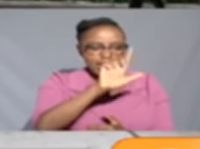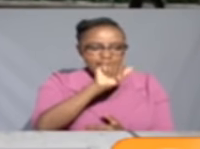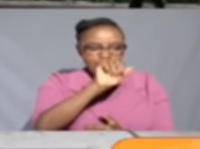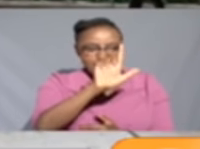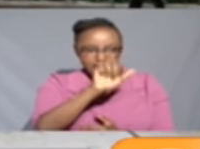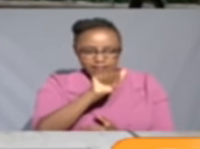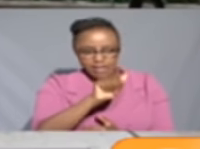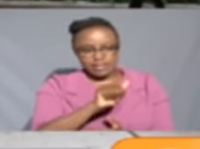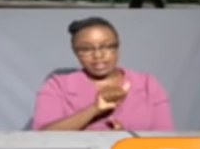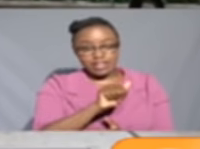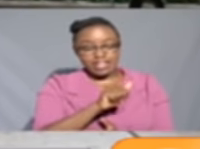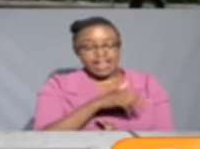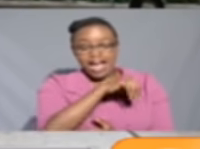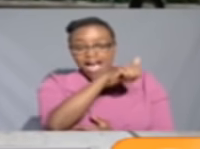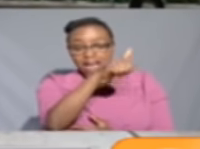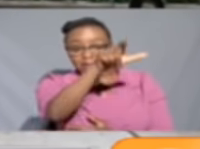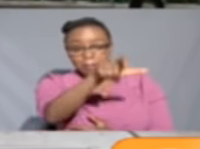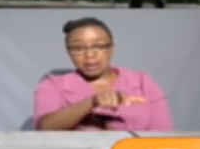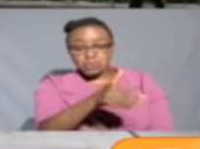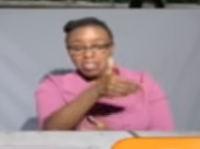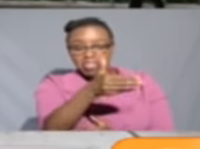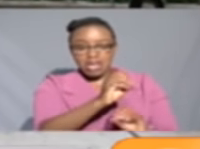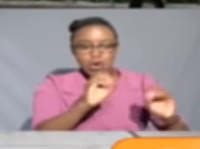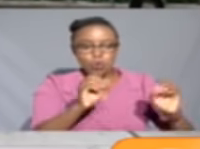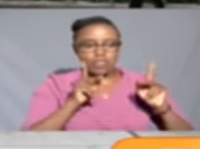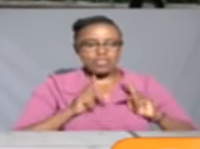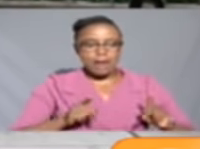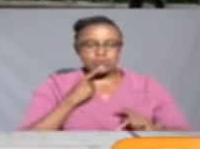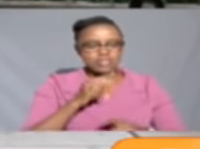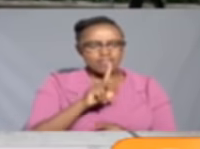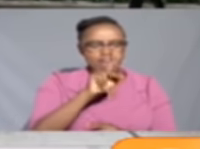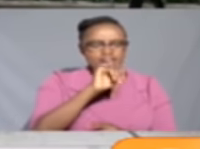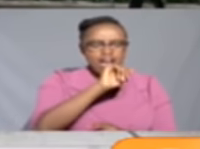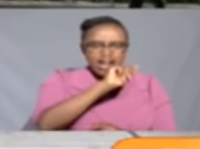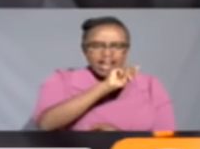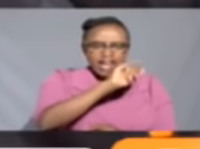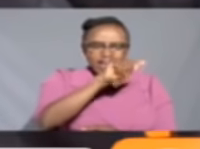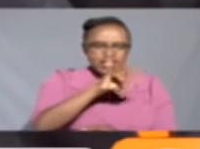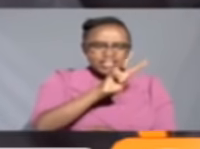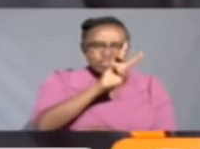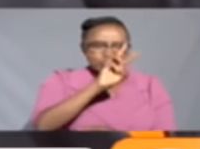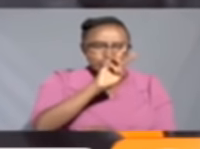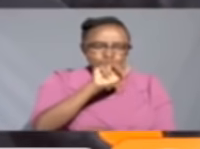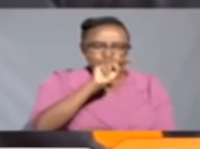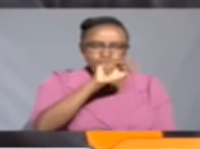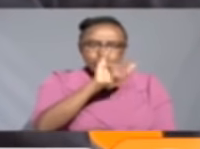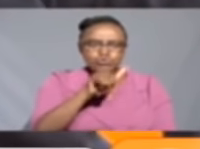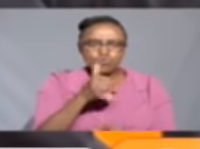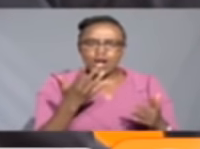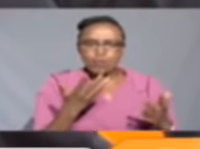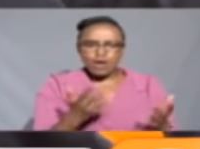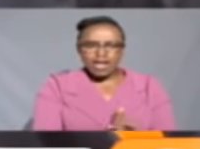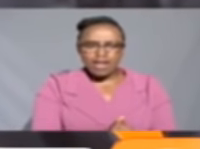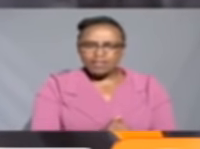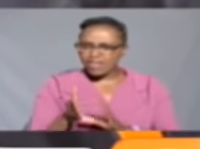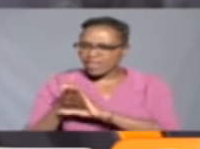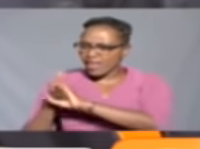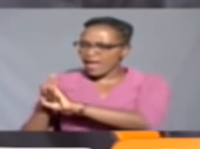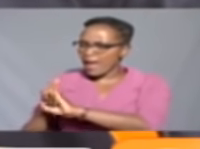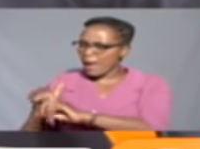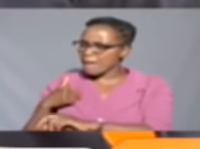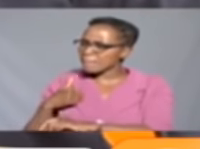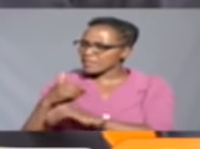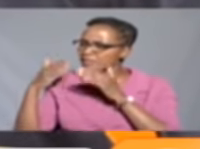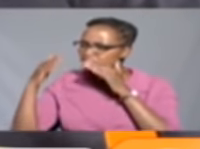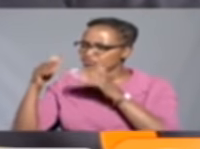Haniri. Nobody else was there. So these people were saying, Kajwang swore Raila him. Where is he? But the handshake, I'm still boggled